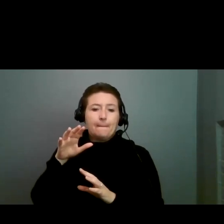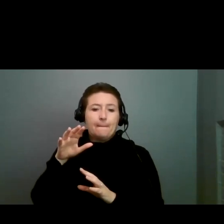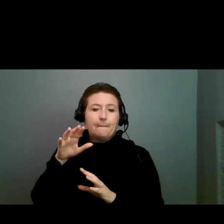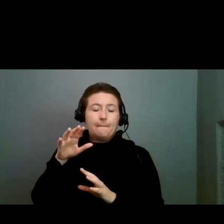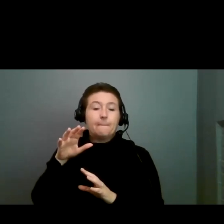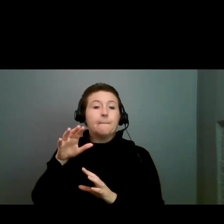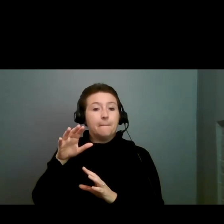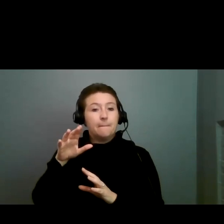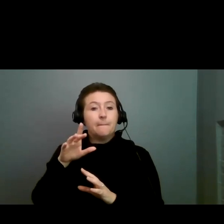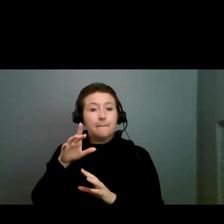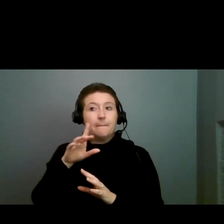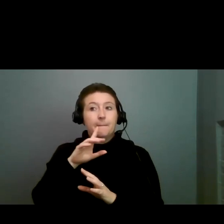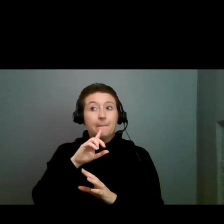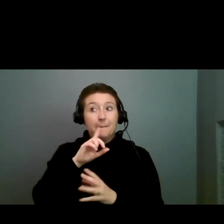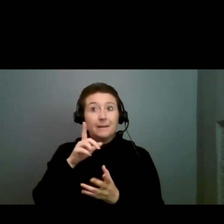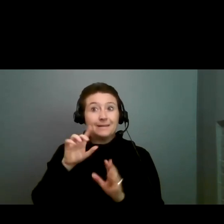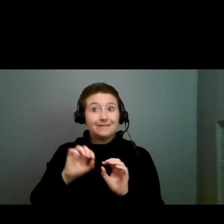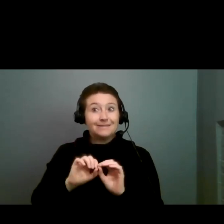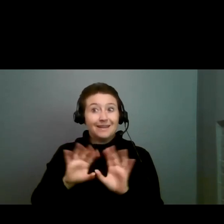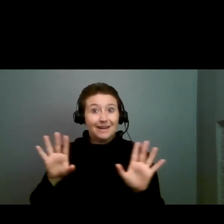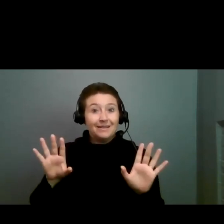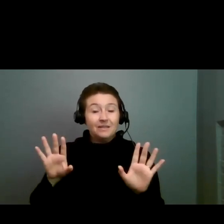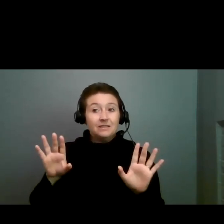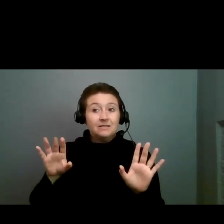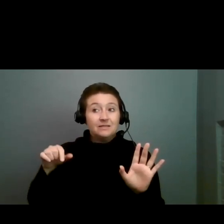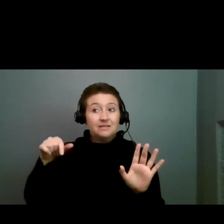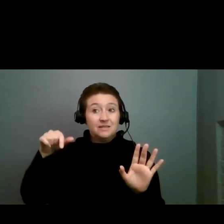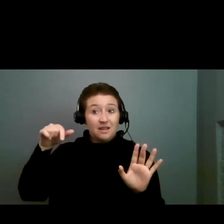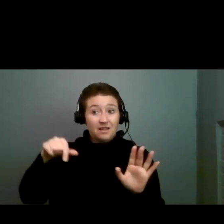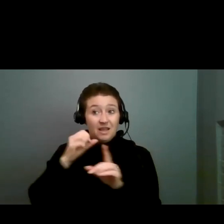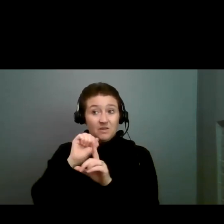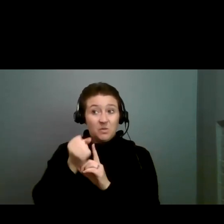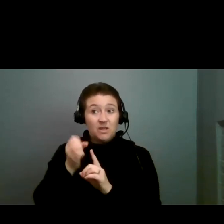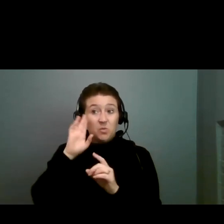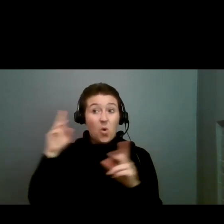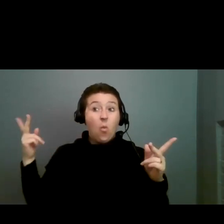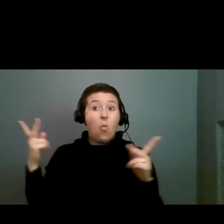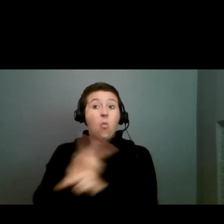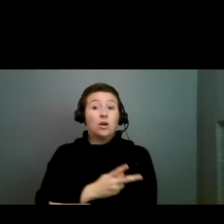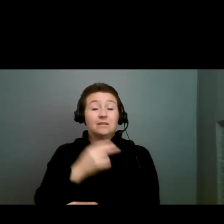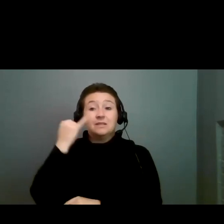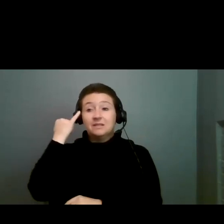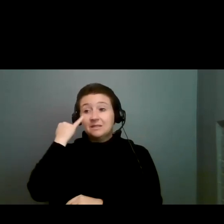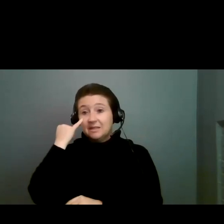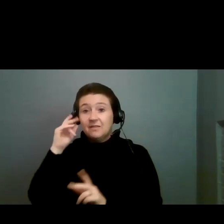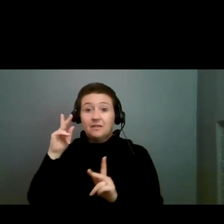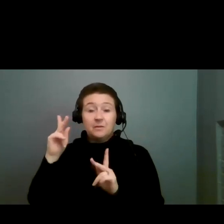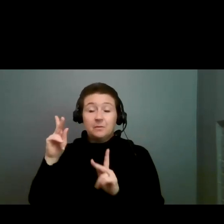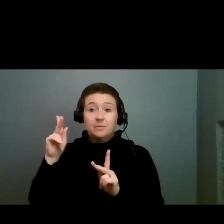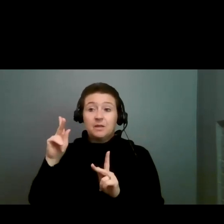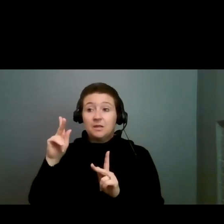It's a very strong message that this is going to get worse if this group of people does not begin to